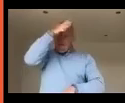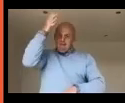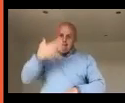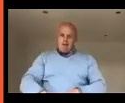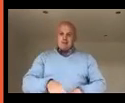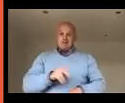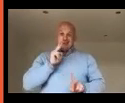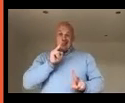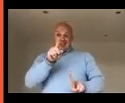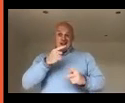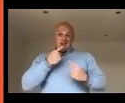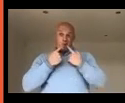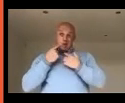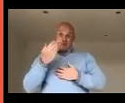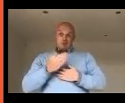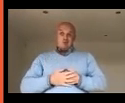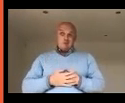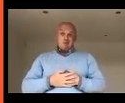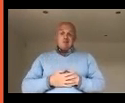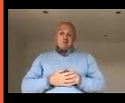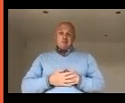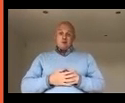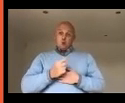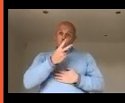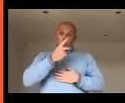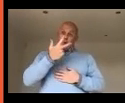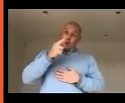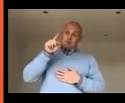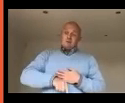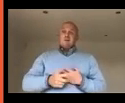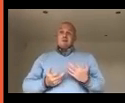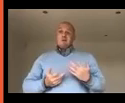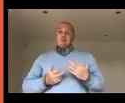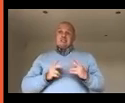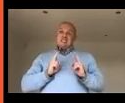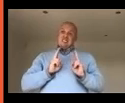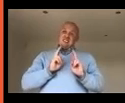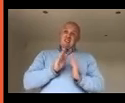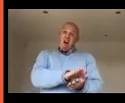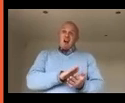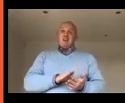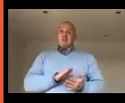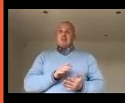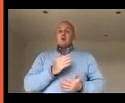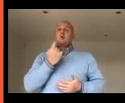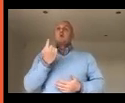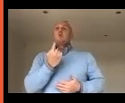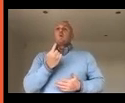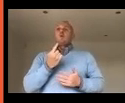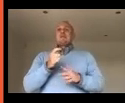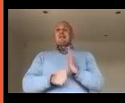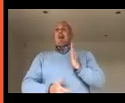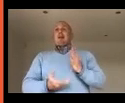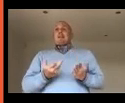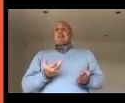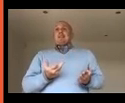information here. 2/3 of those dying from COVID-19 have been disabled. So it's bad, but it